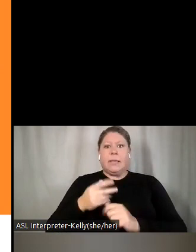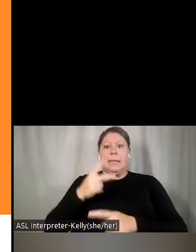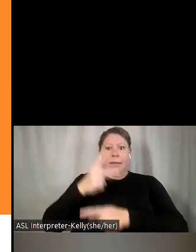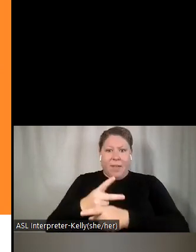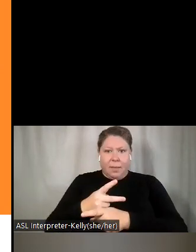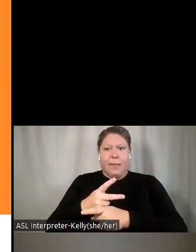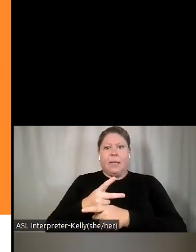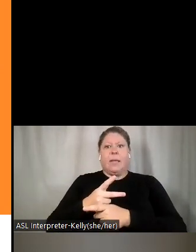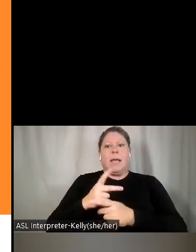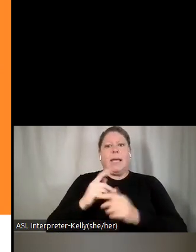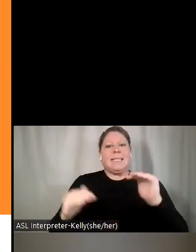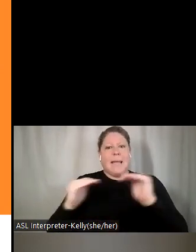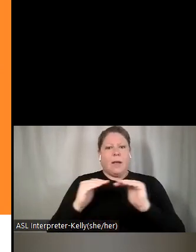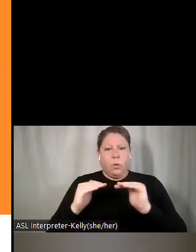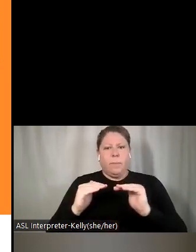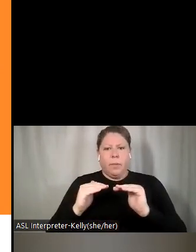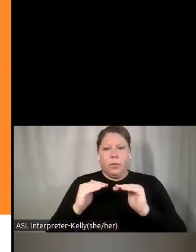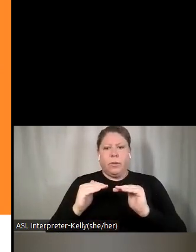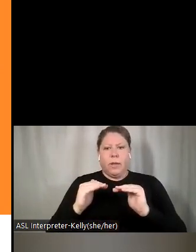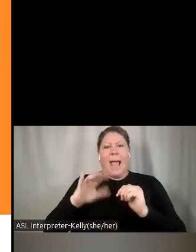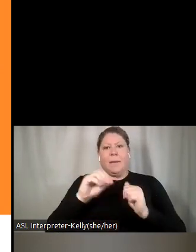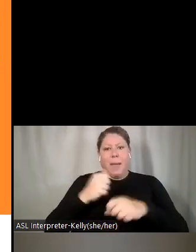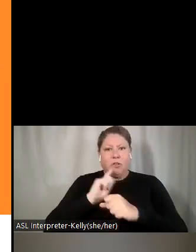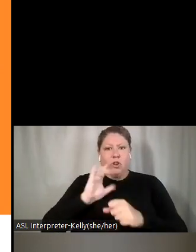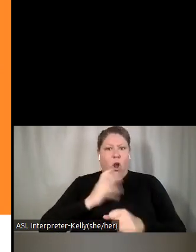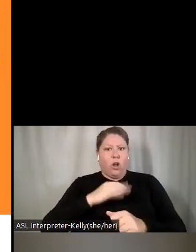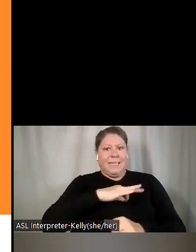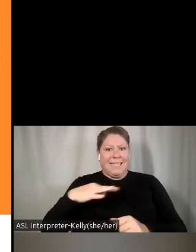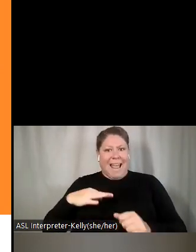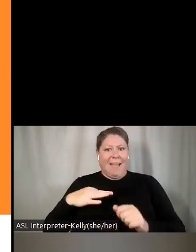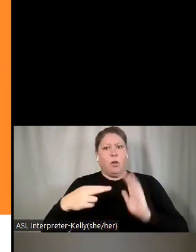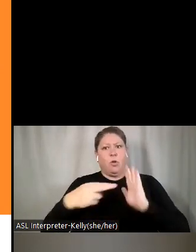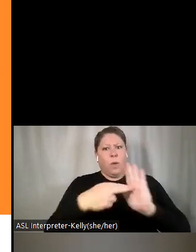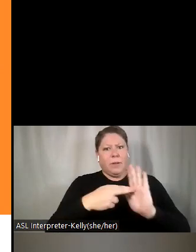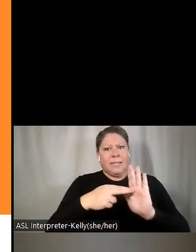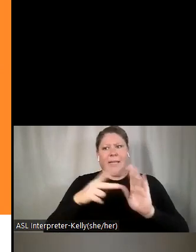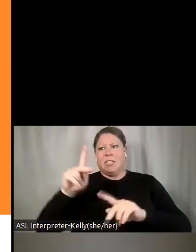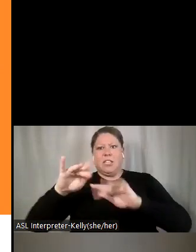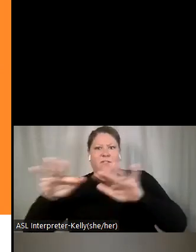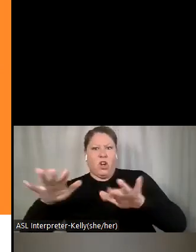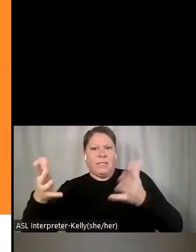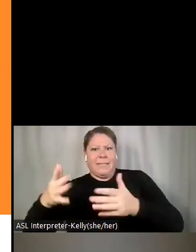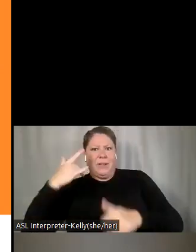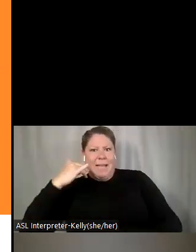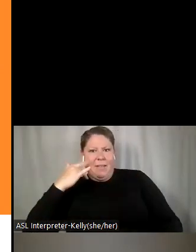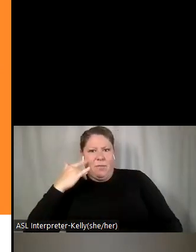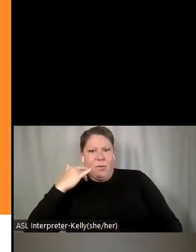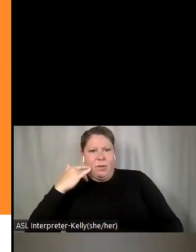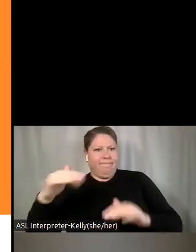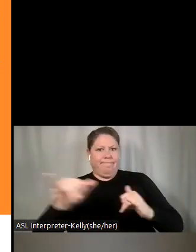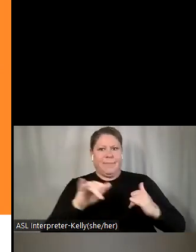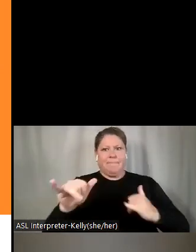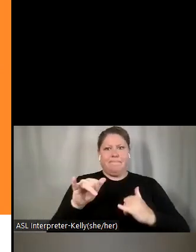a workforce that does represent the diversity of California. So with this